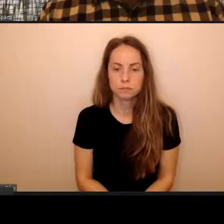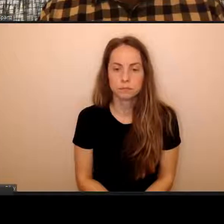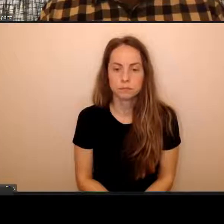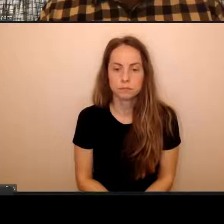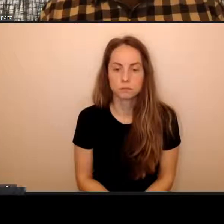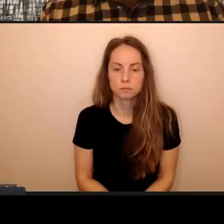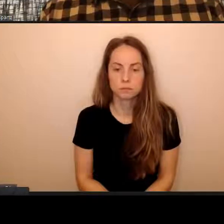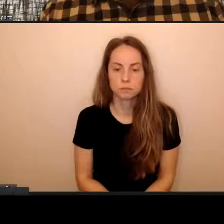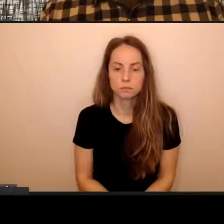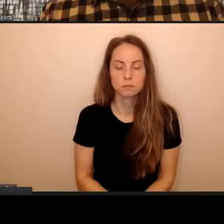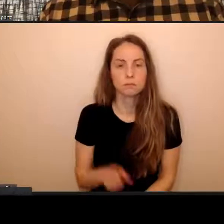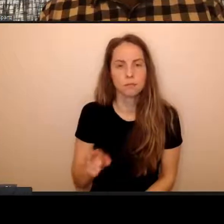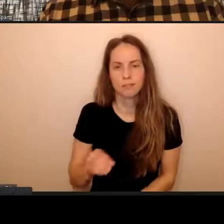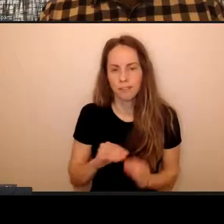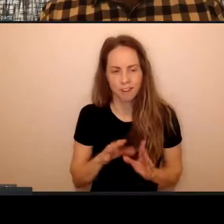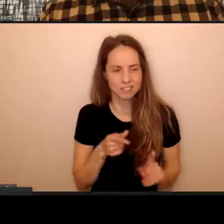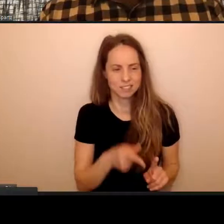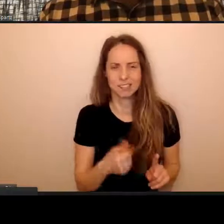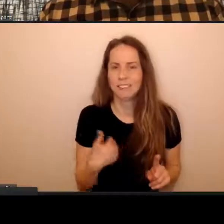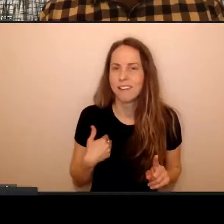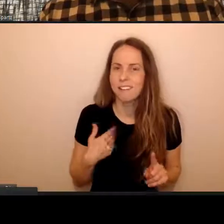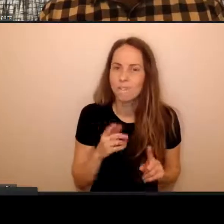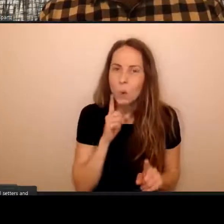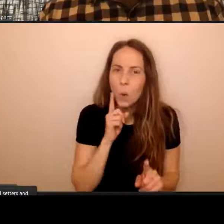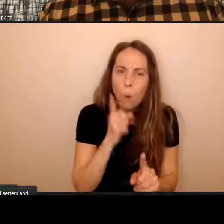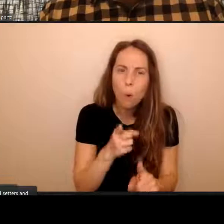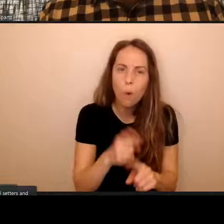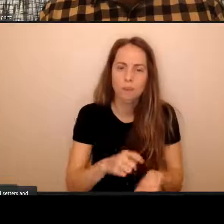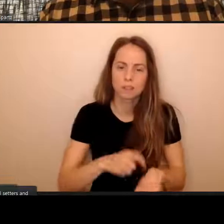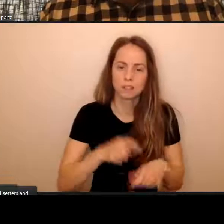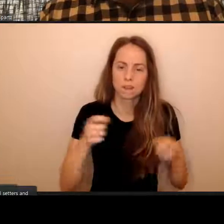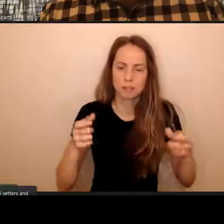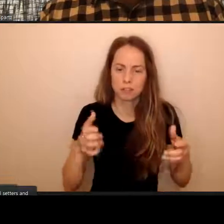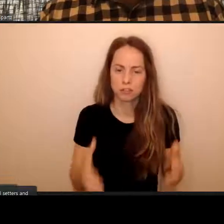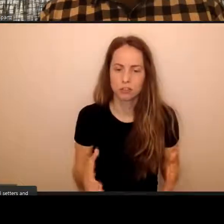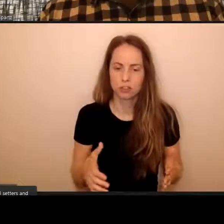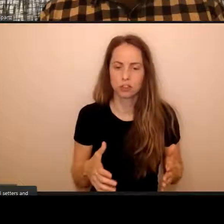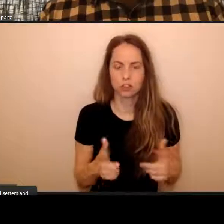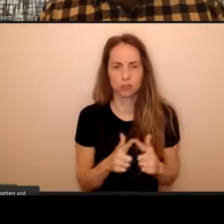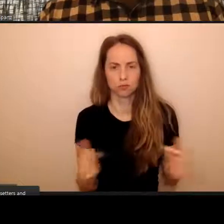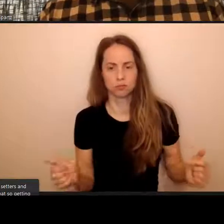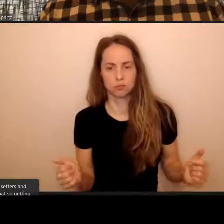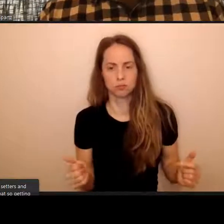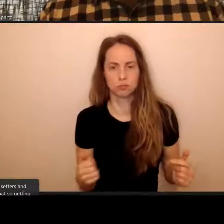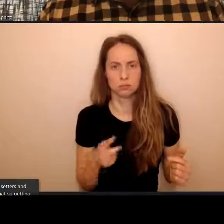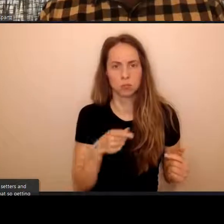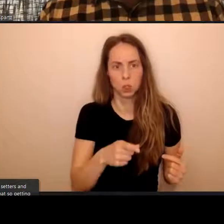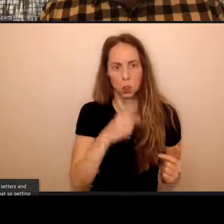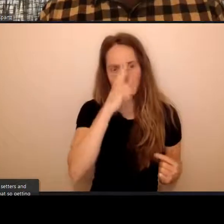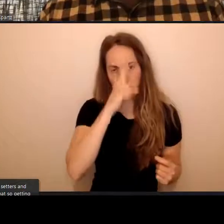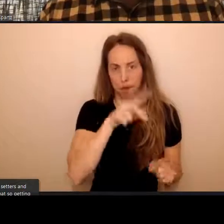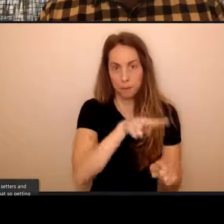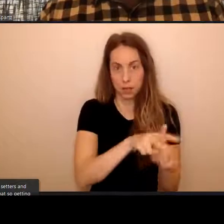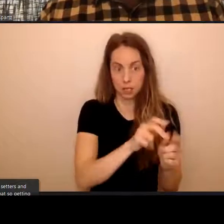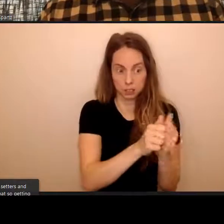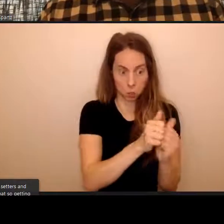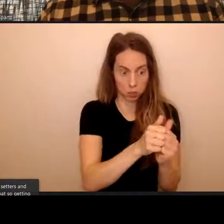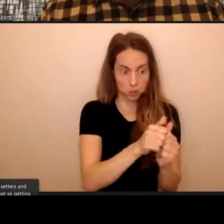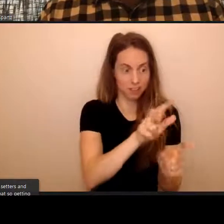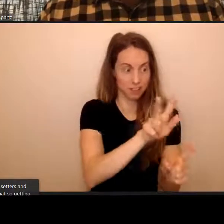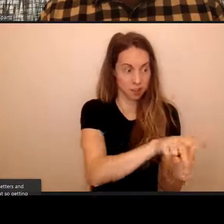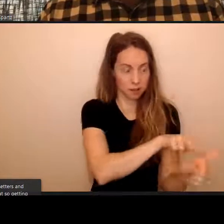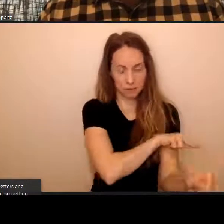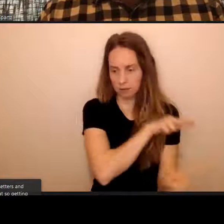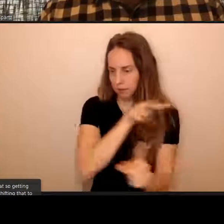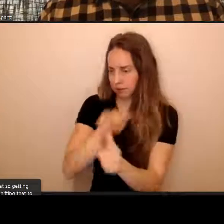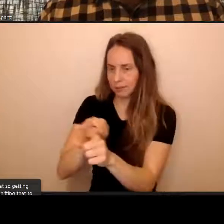are goal setters and time managers and things like that. So getting them to think about, shifting that to